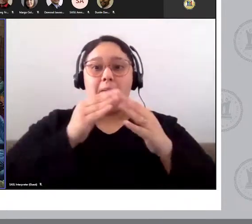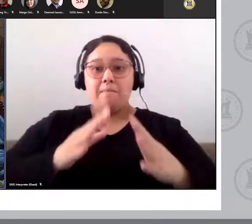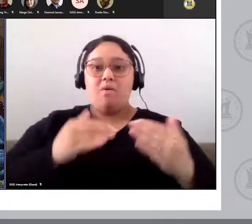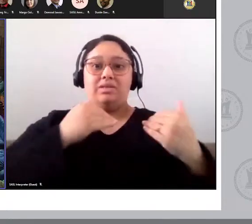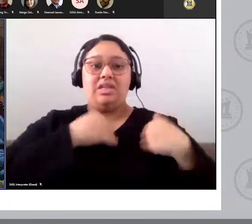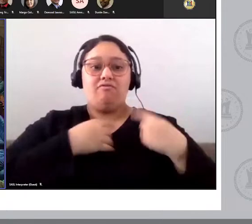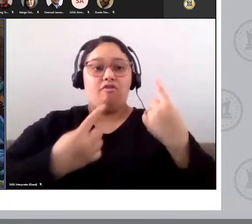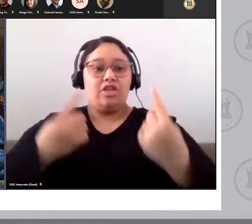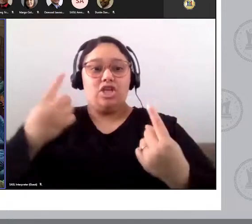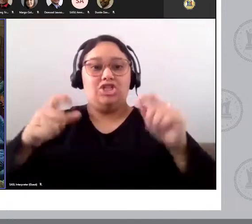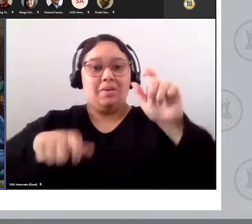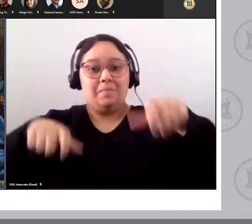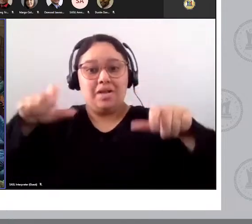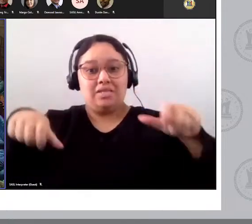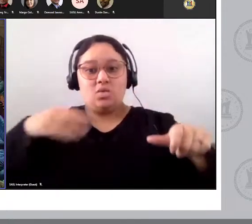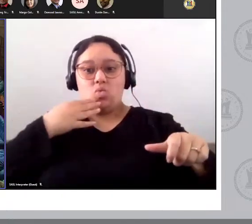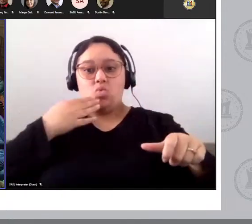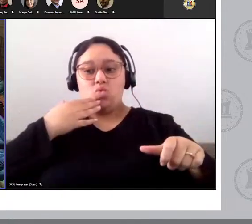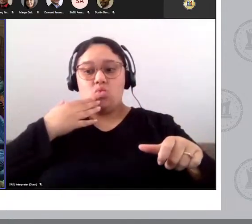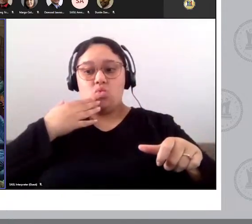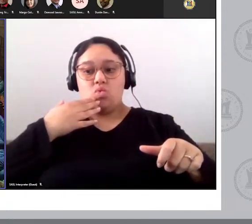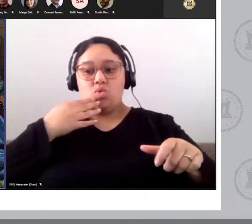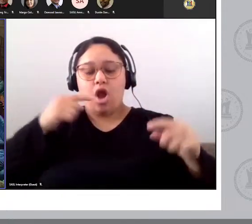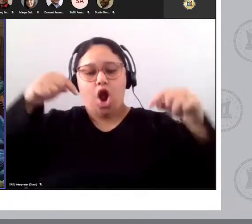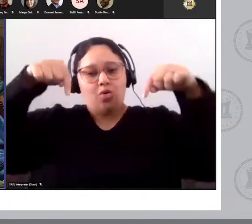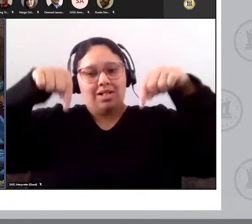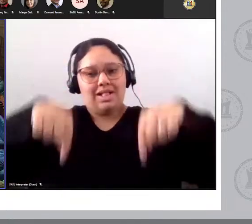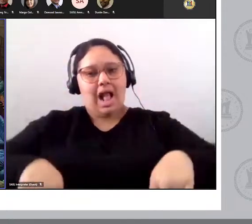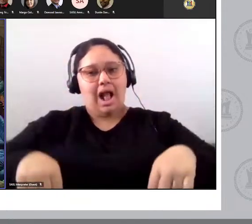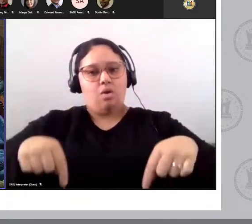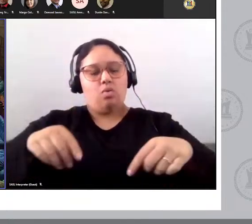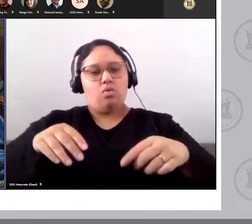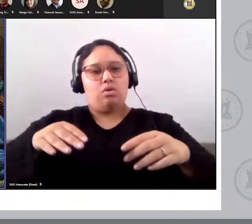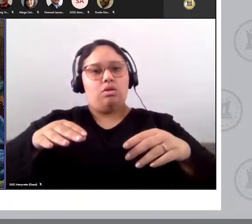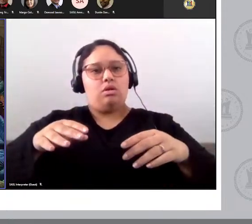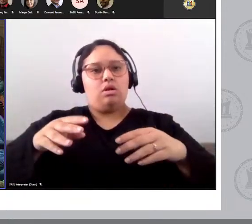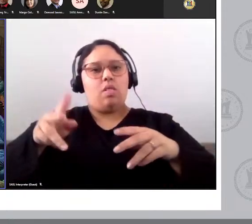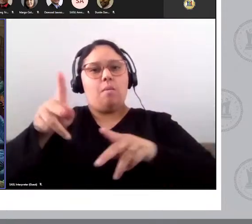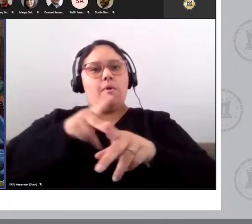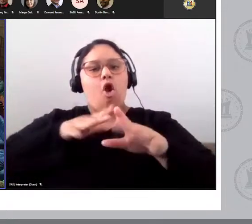of each and every person that get to their basement is being